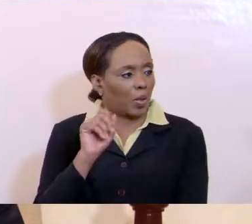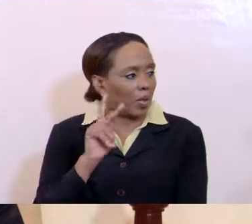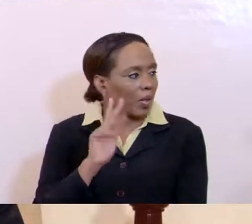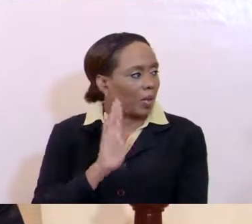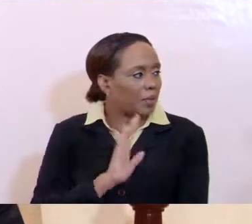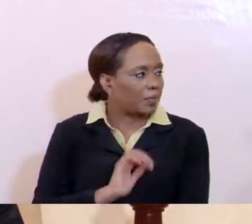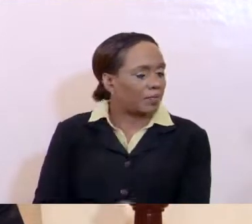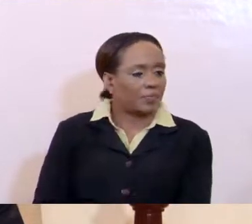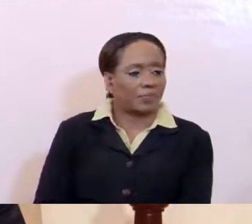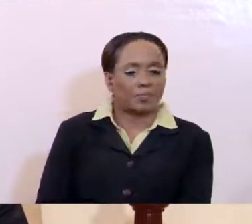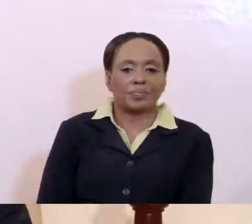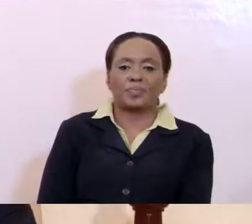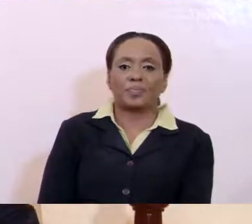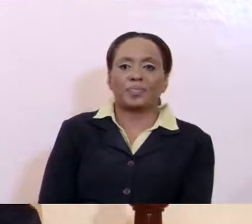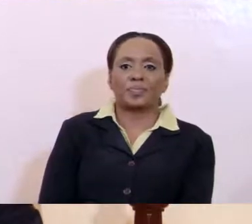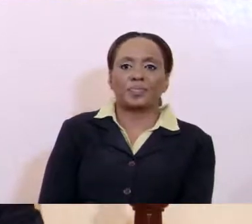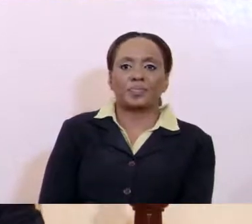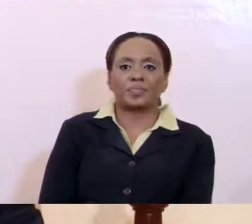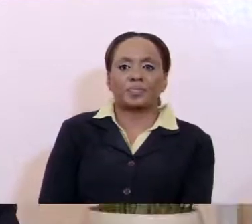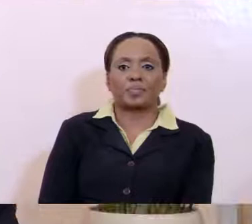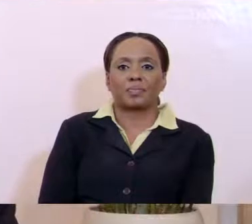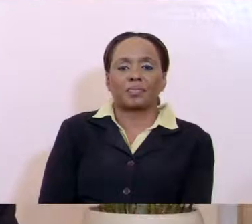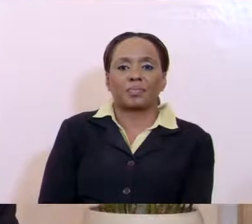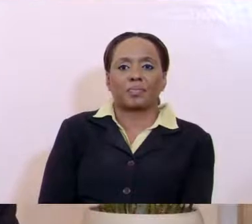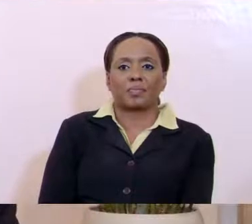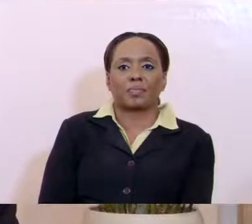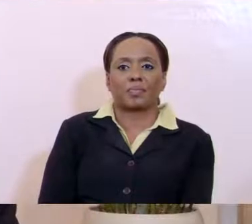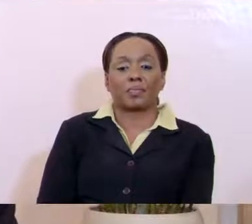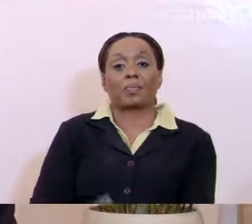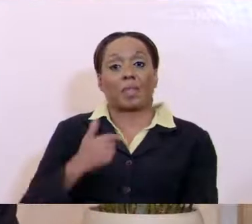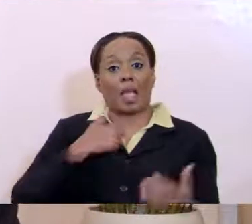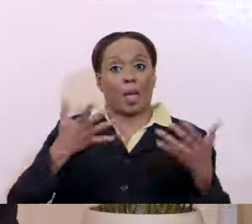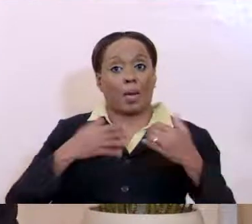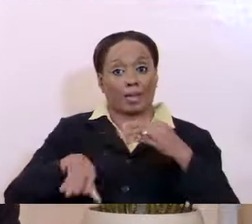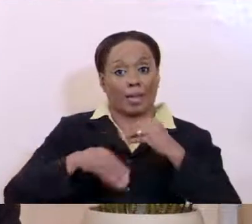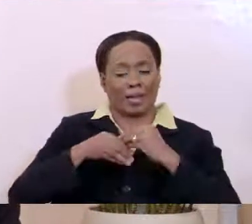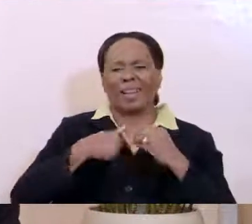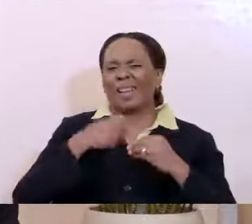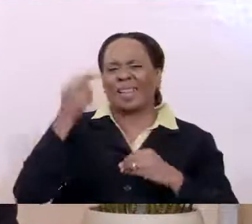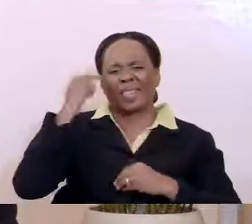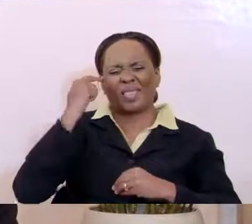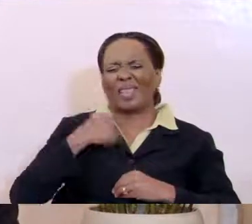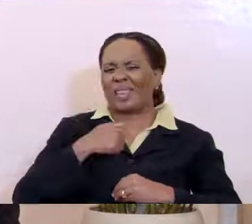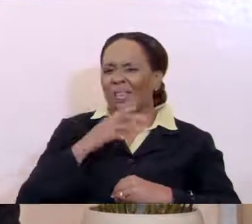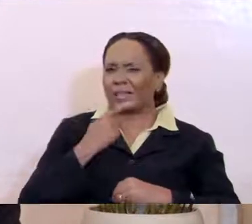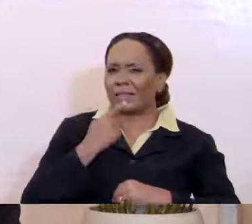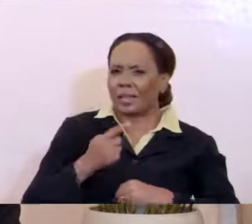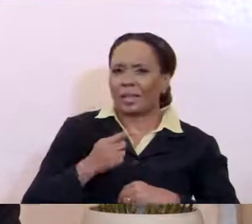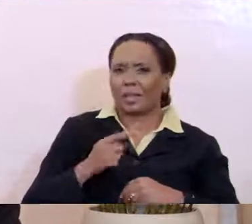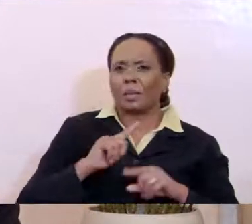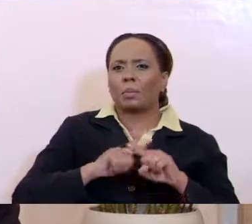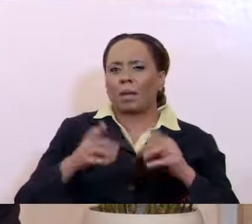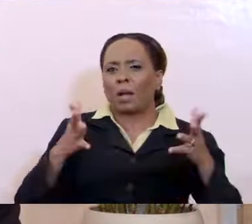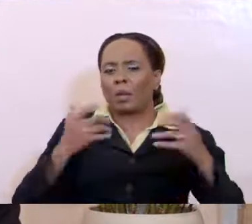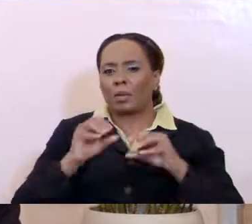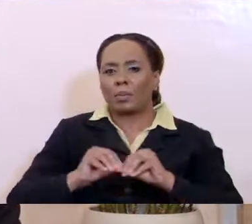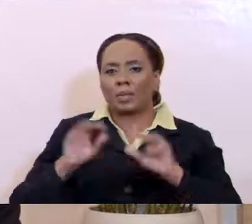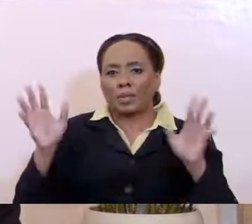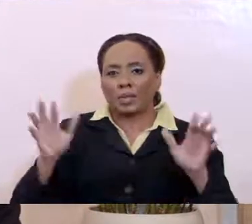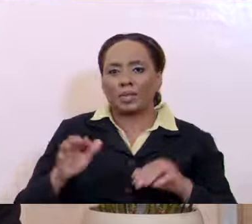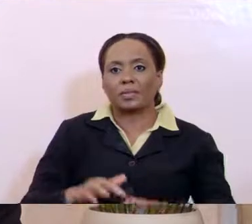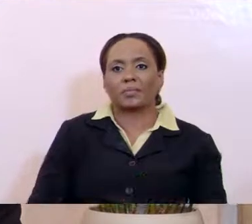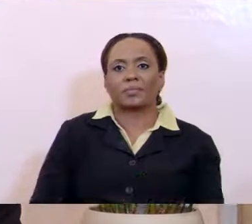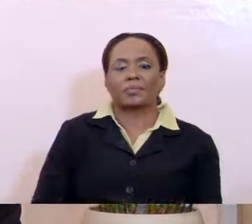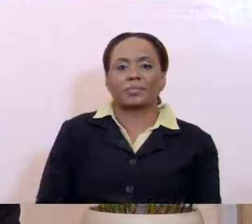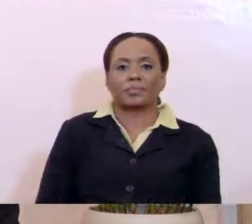Question. Let me just reiterate that I think I touched on it earlier, but for the avoidance of doubt, those